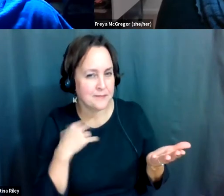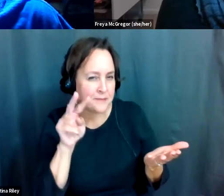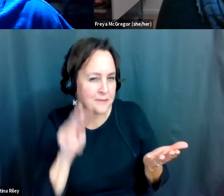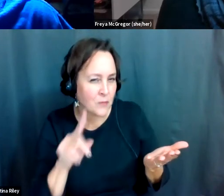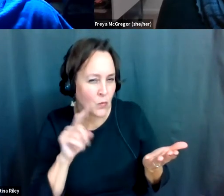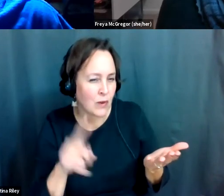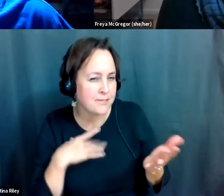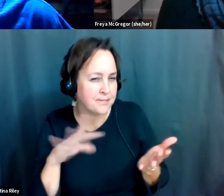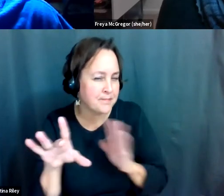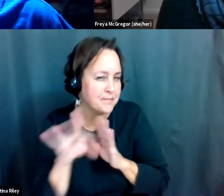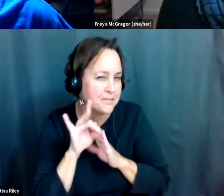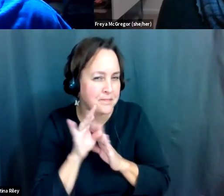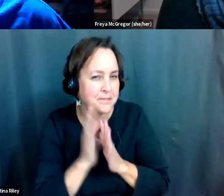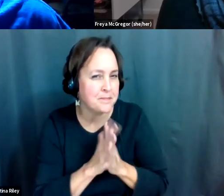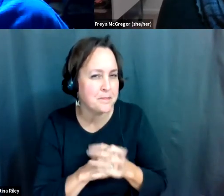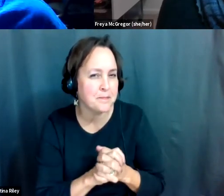Let's see. Uh,